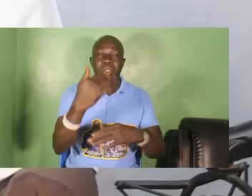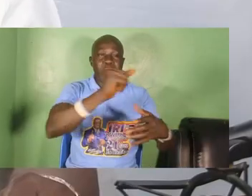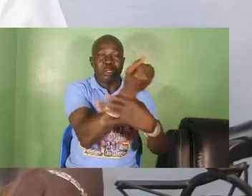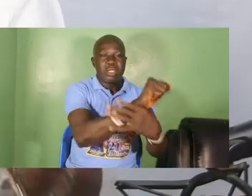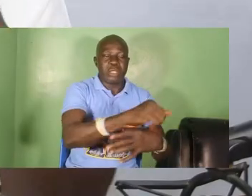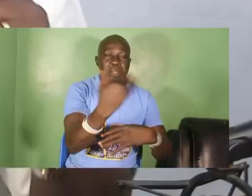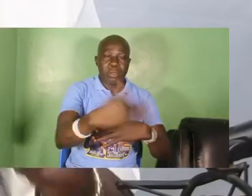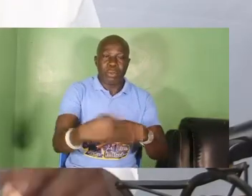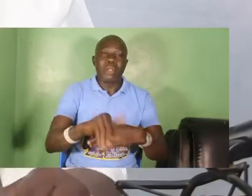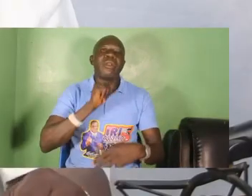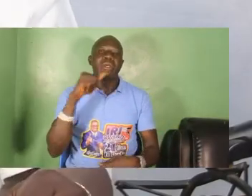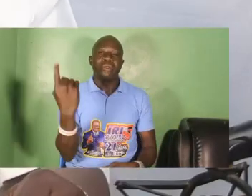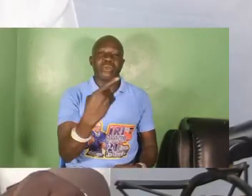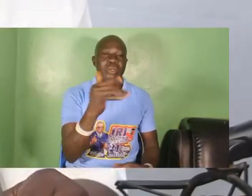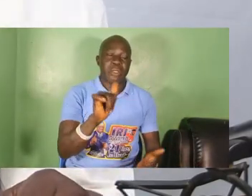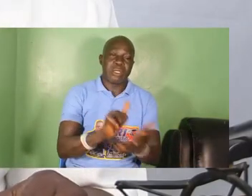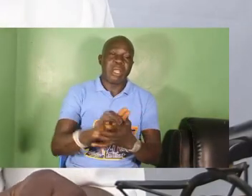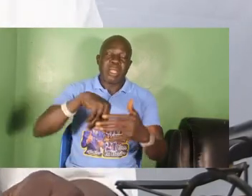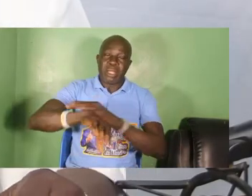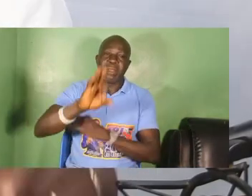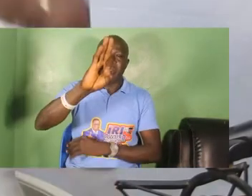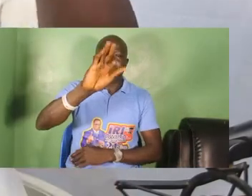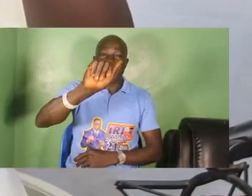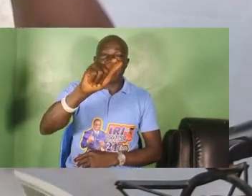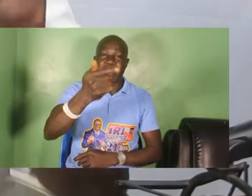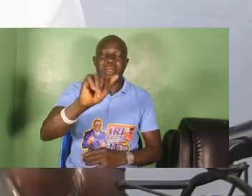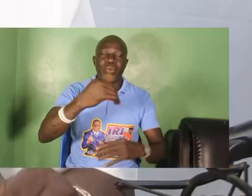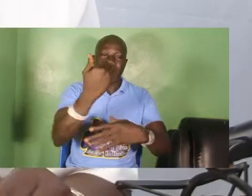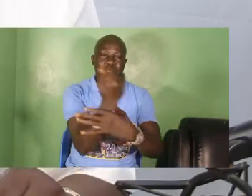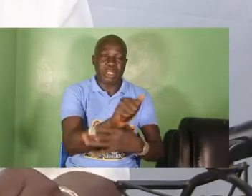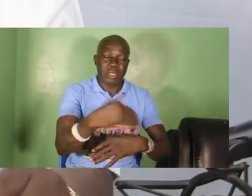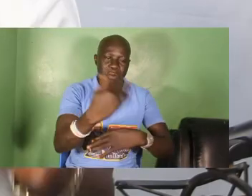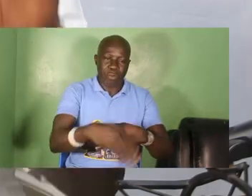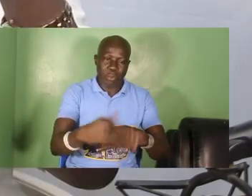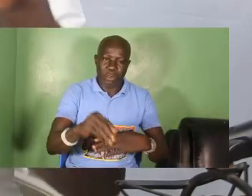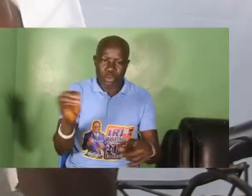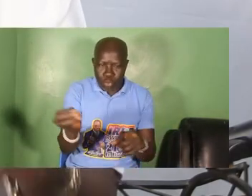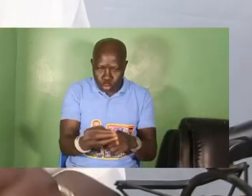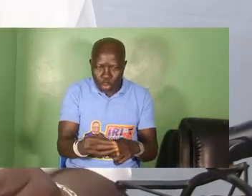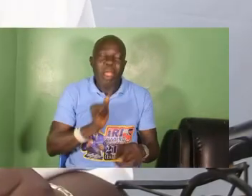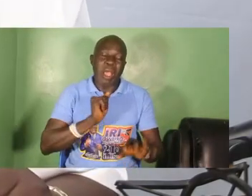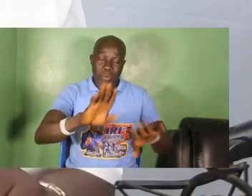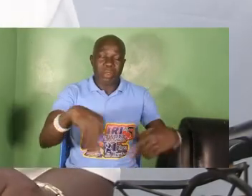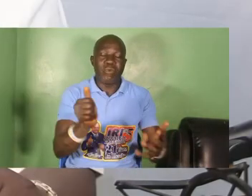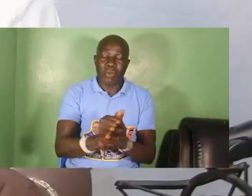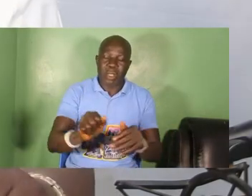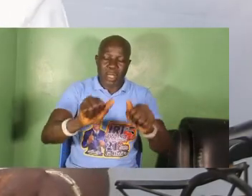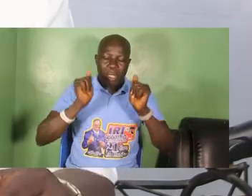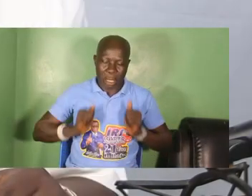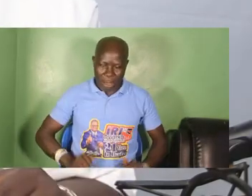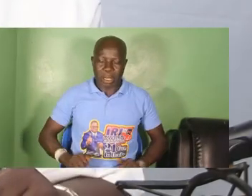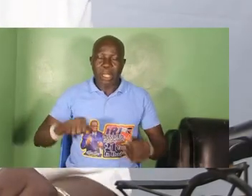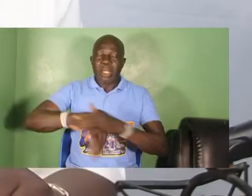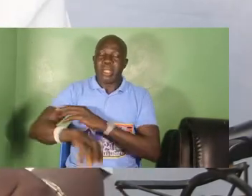we will share the bread iyan ni kan ko not only that ni fagba a fagba a pe bread yen be we will share the bread also ma fun ni address I'll give you the full details